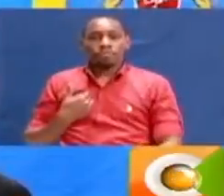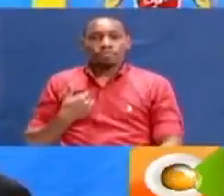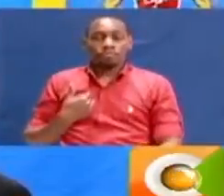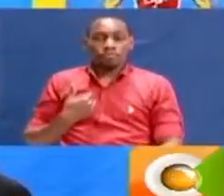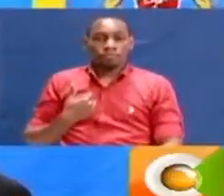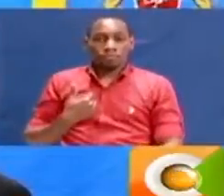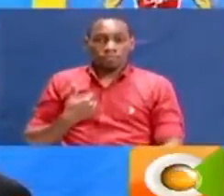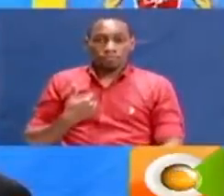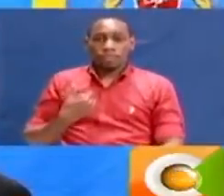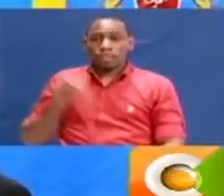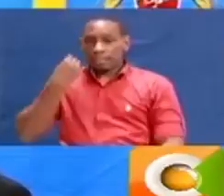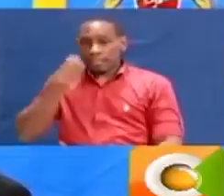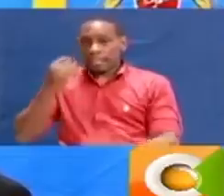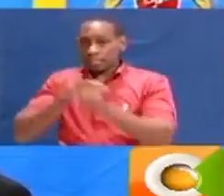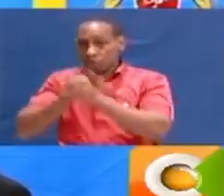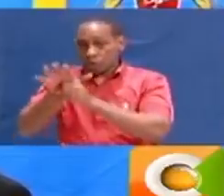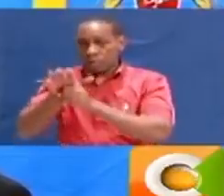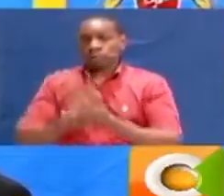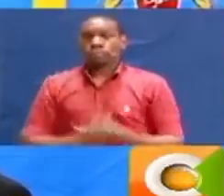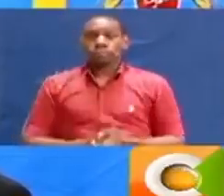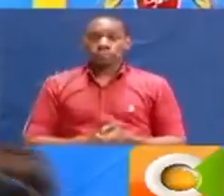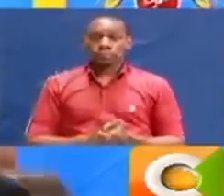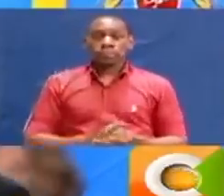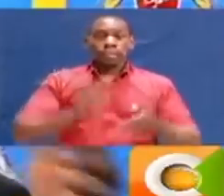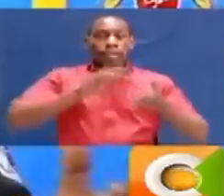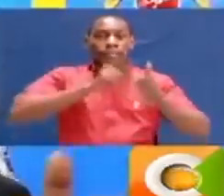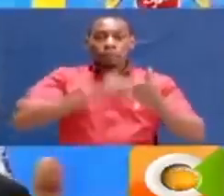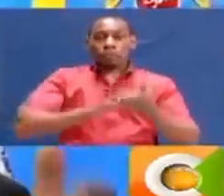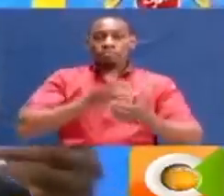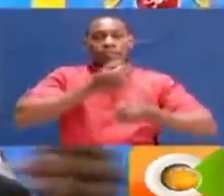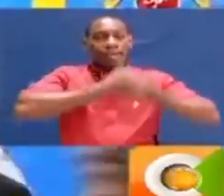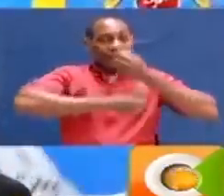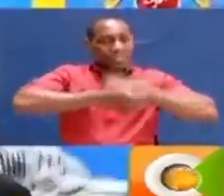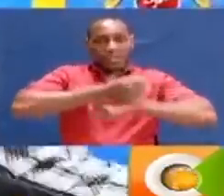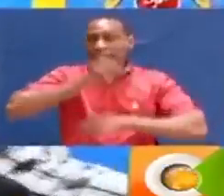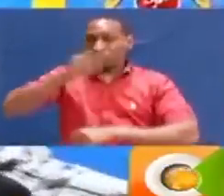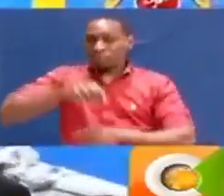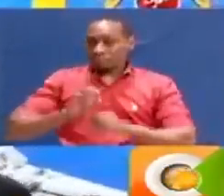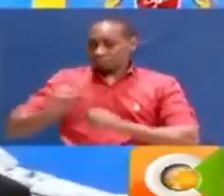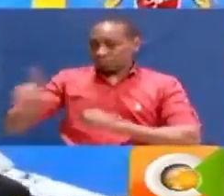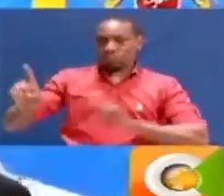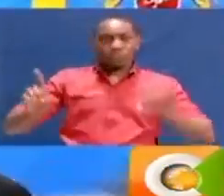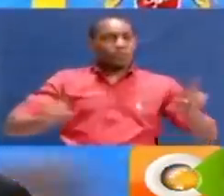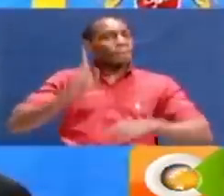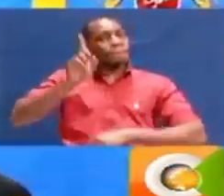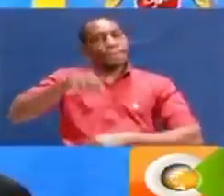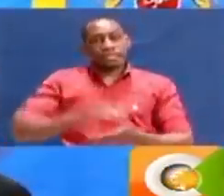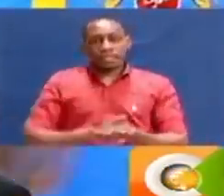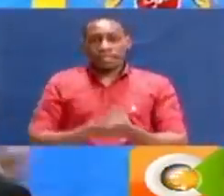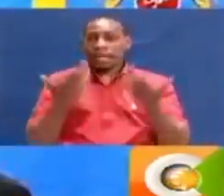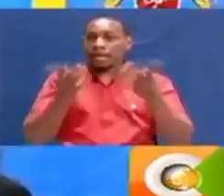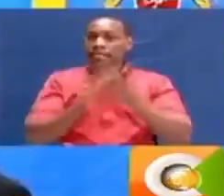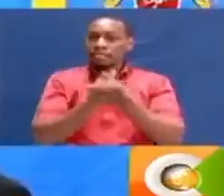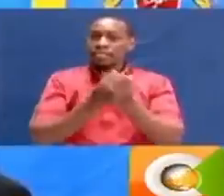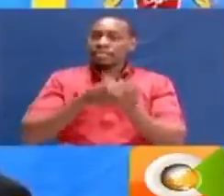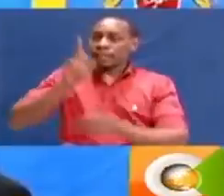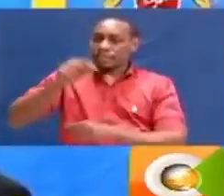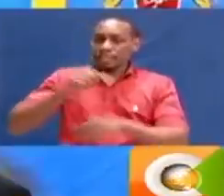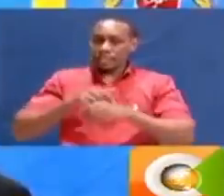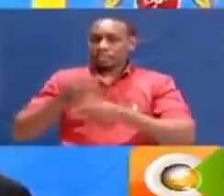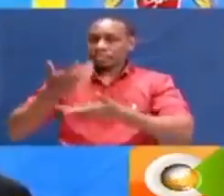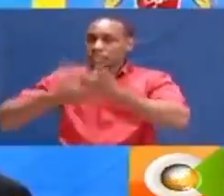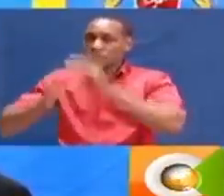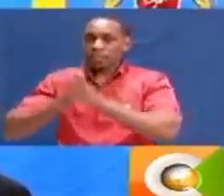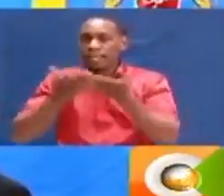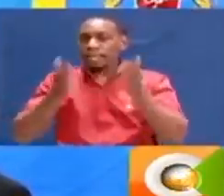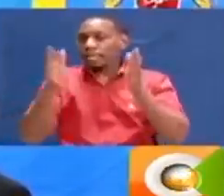COVID-19 positive. Therefore, you need to take action. You need to keep your distances. You need to keep washing your hands if you come in contact with anybody. If you go to the